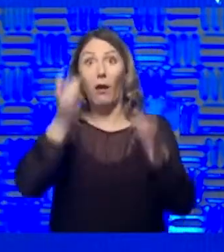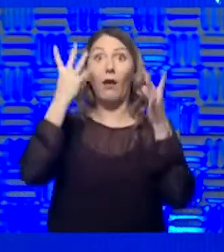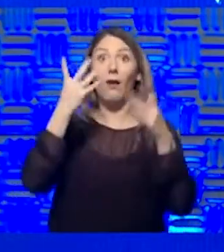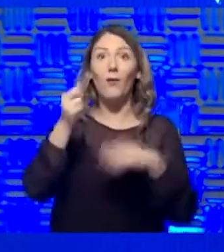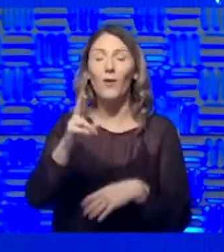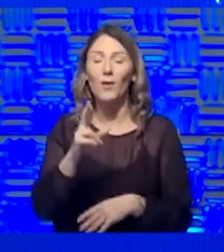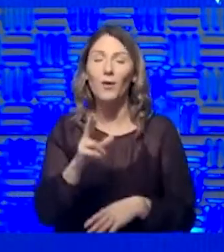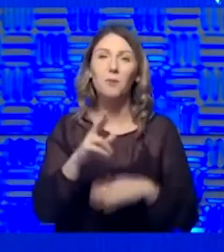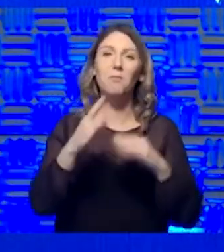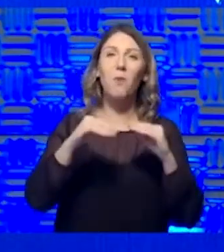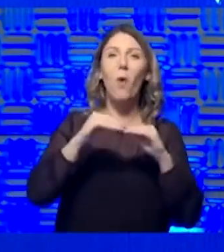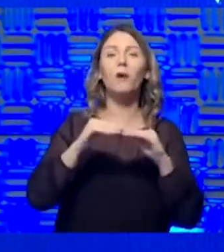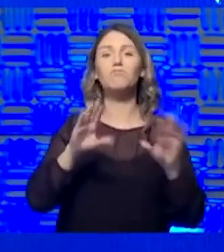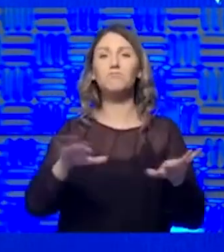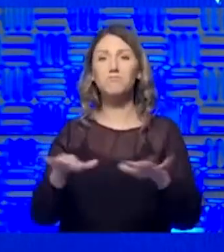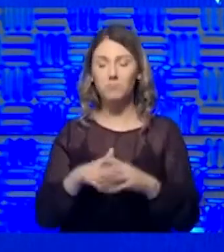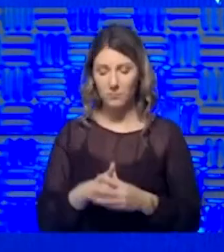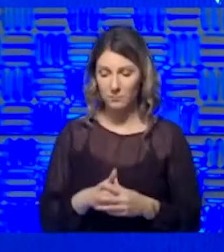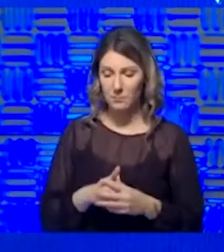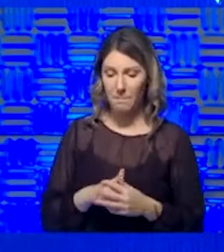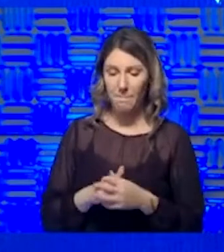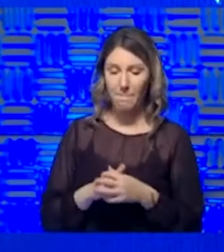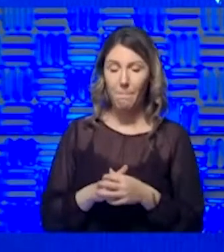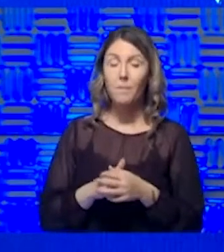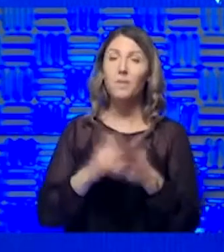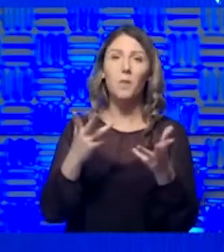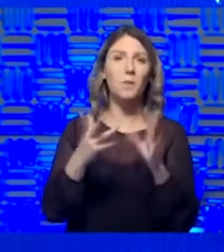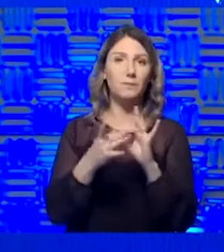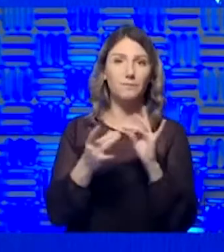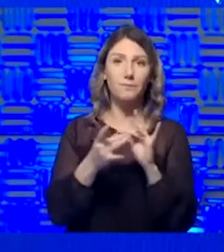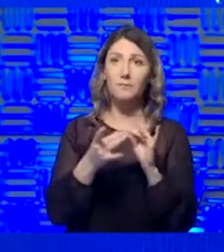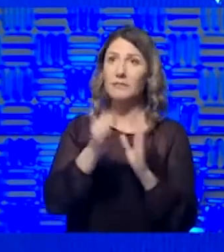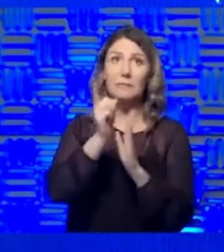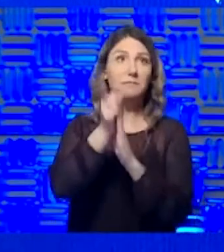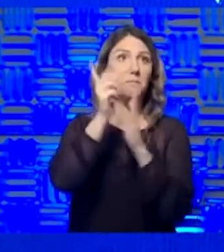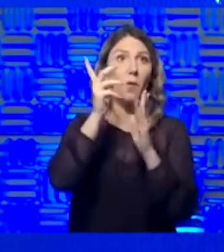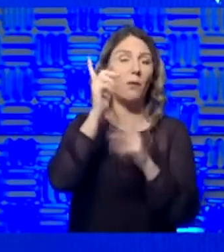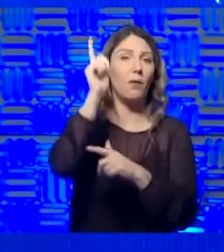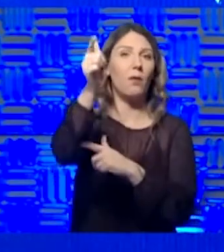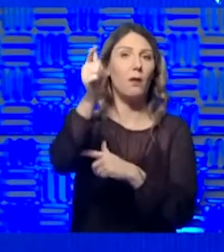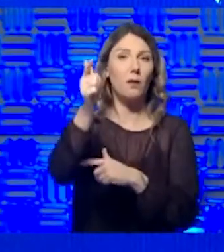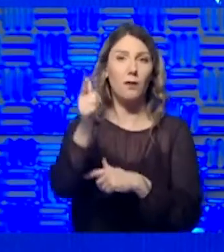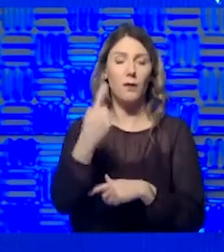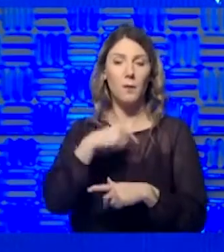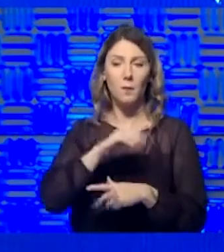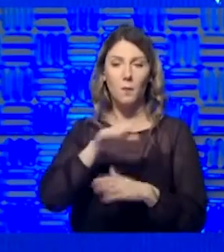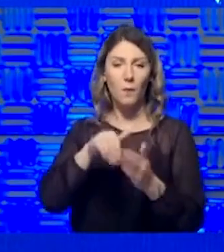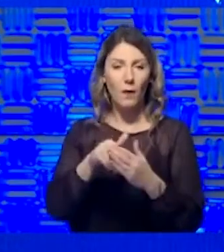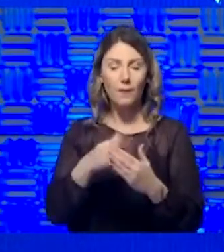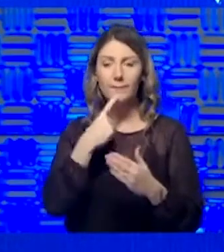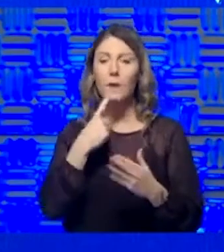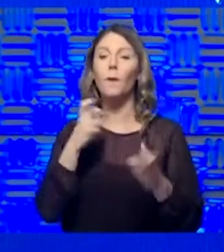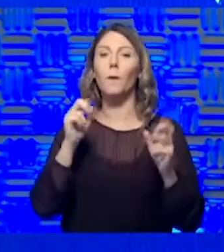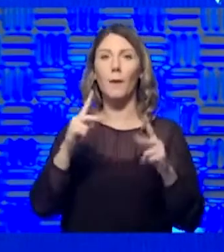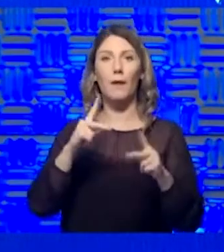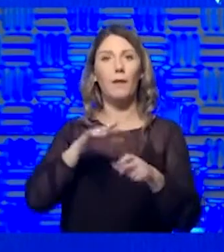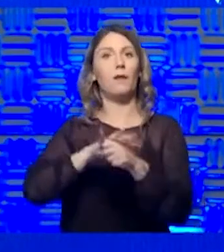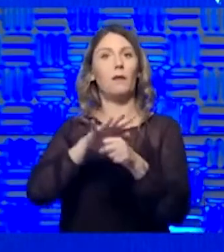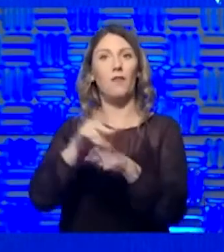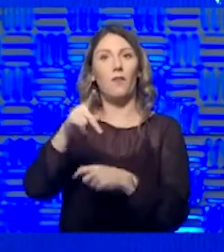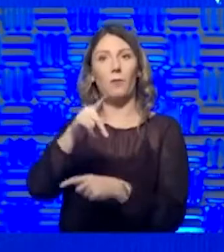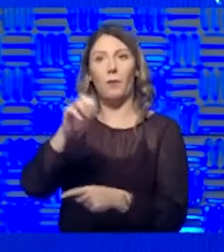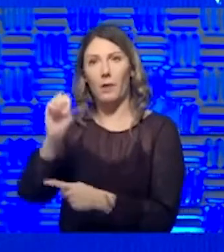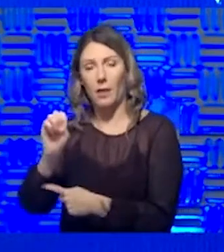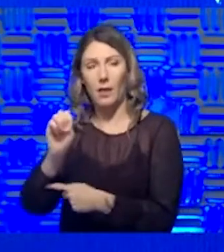here's what I would say. At some point, we're all going to have to say we've got enough personal protective equipment and